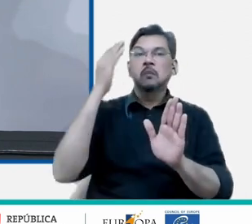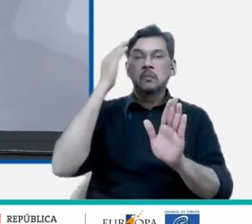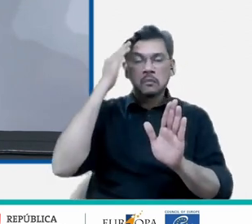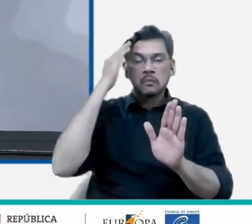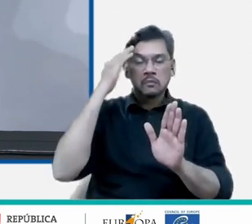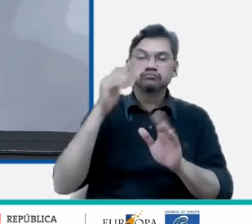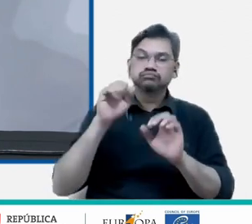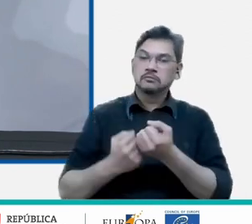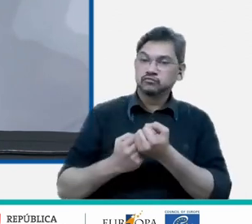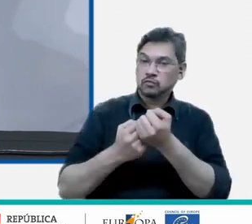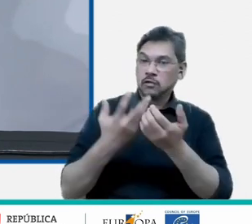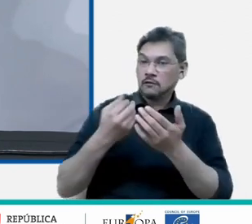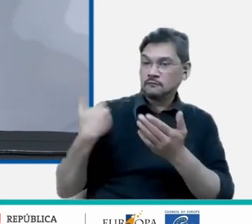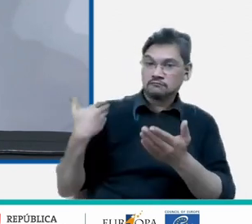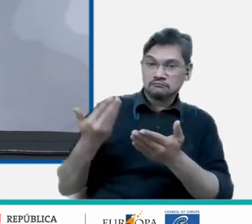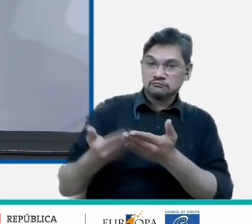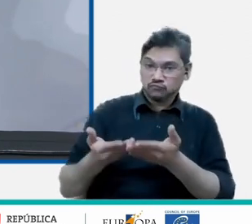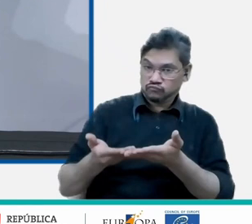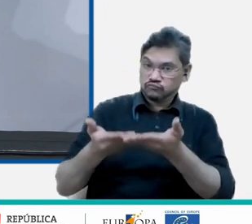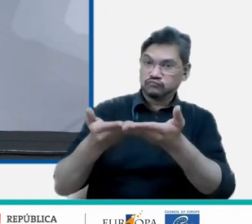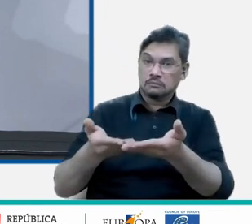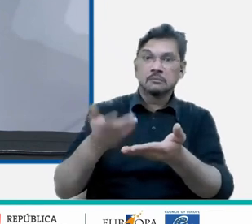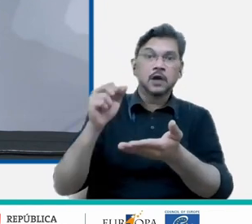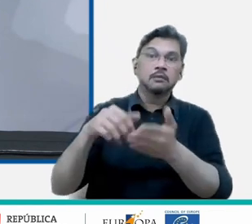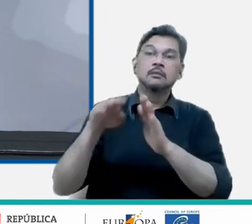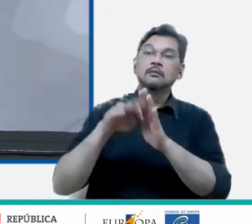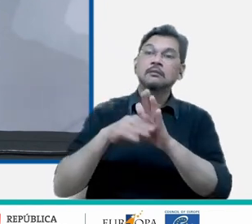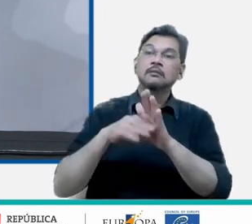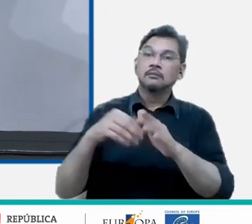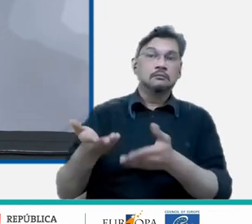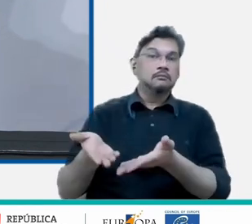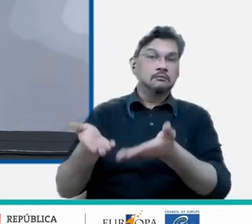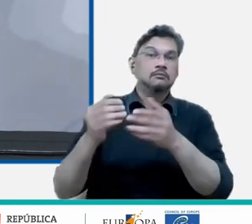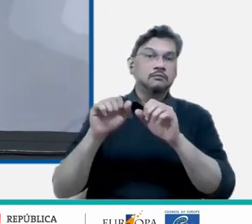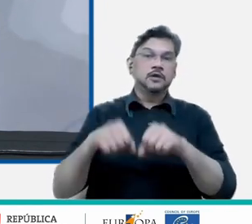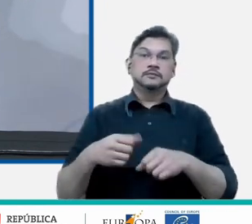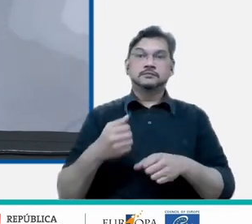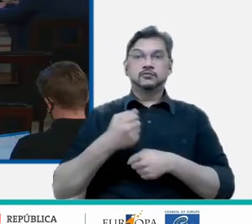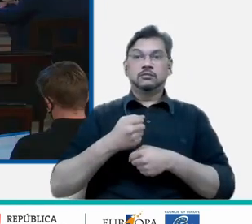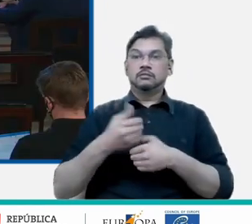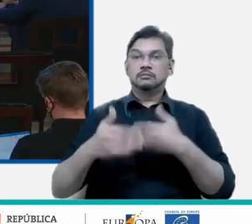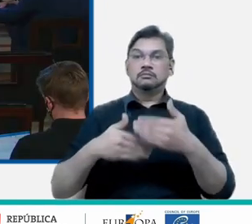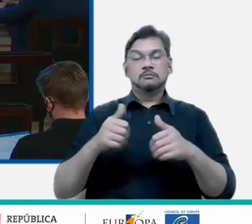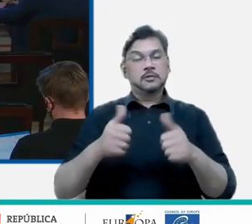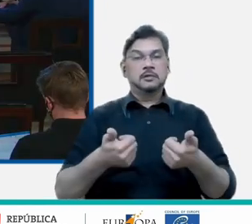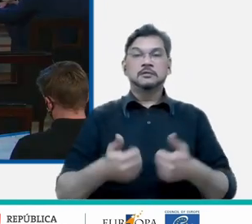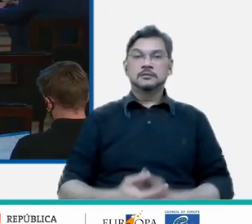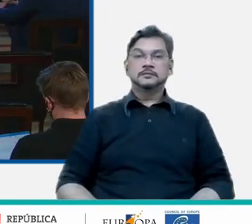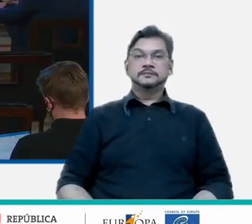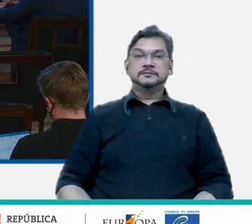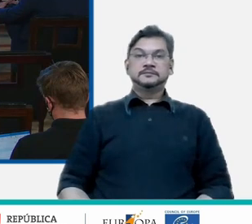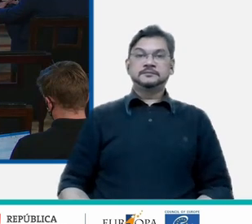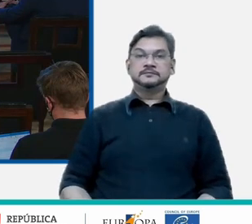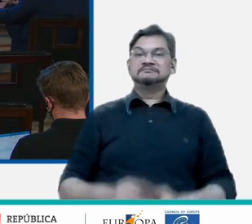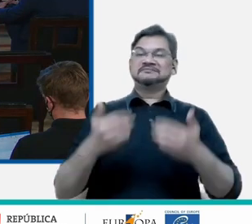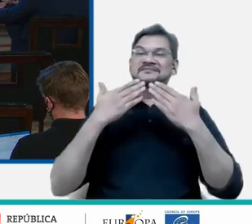you know, which is based on the demand and the needs of the cities participating. Thank you, Mrs. Teubner, for